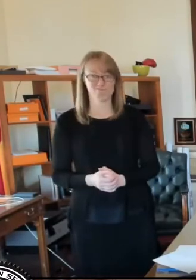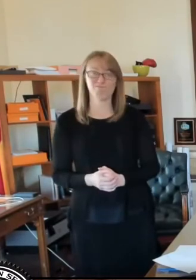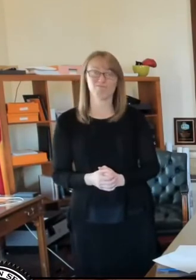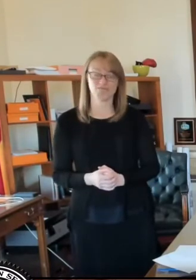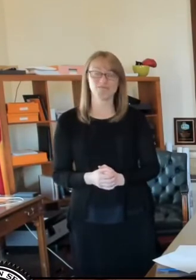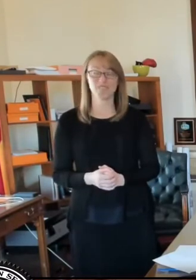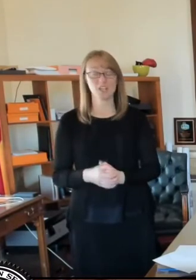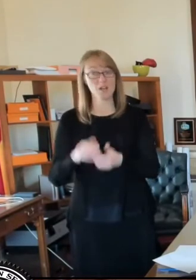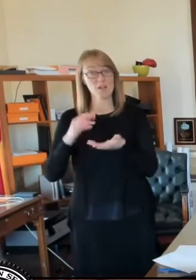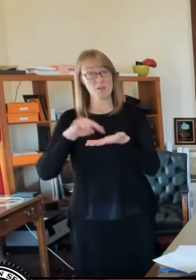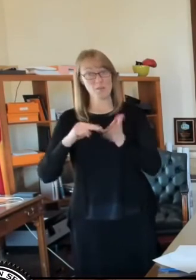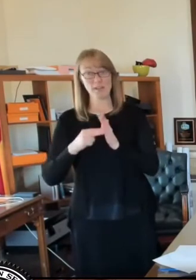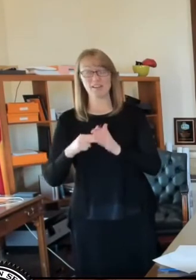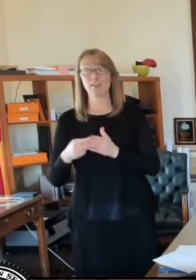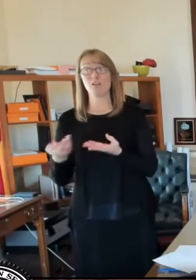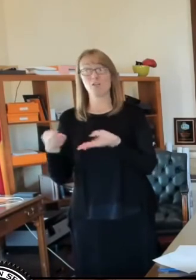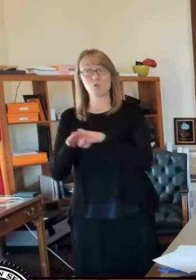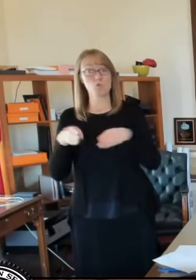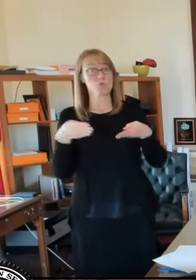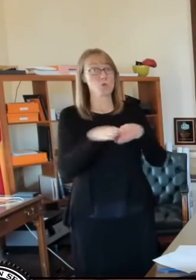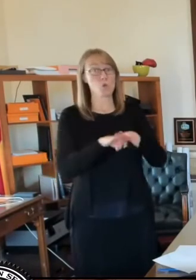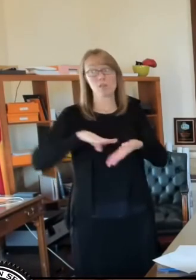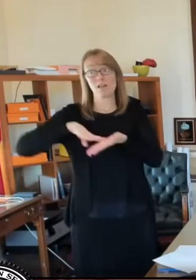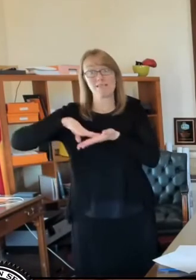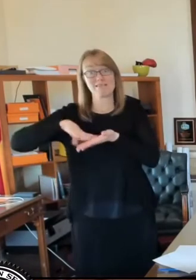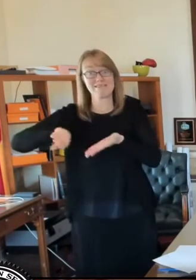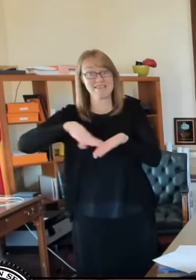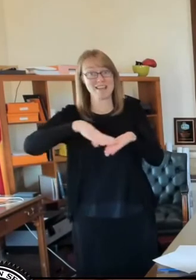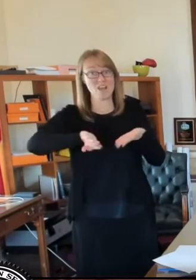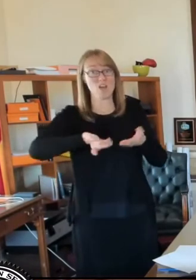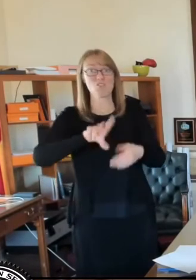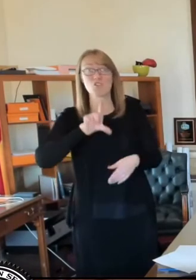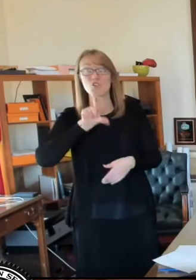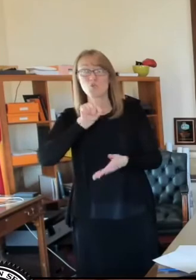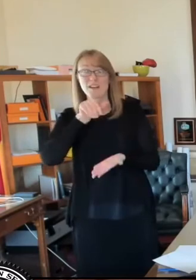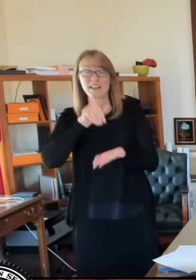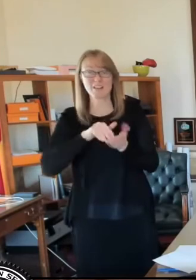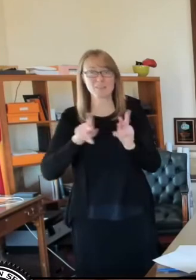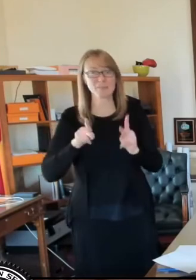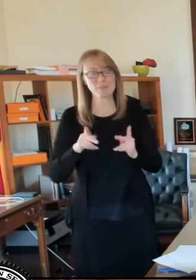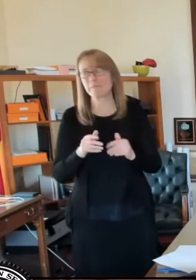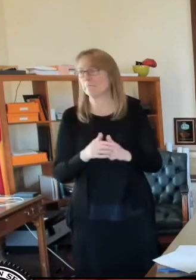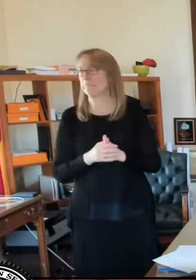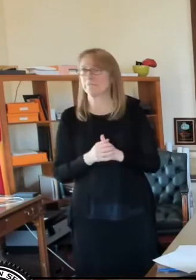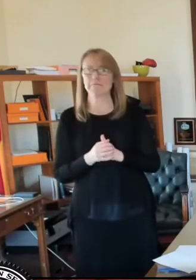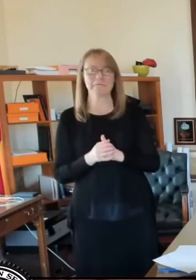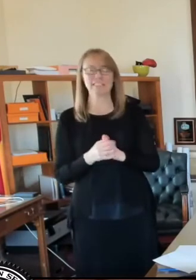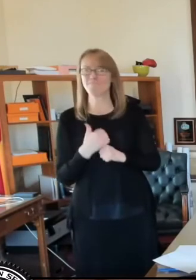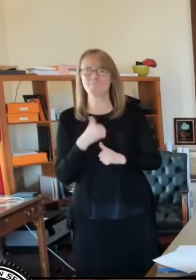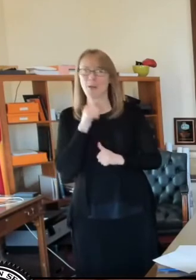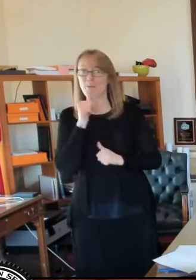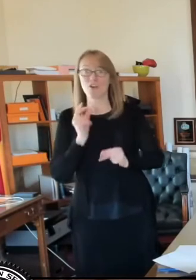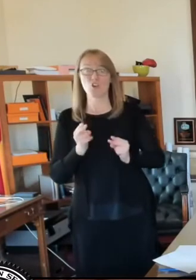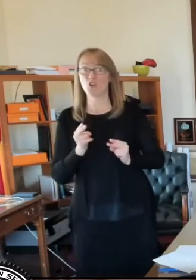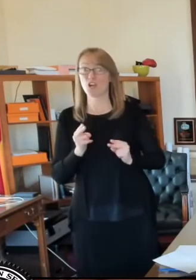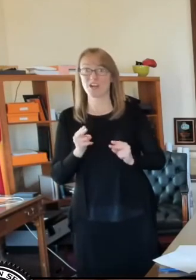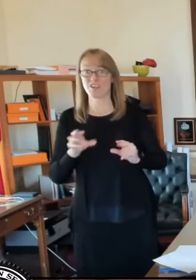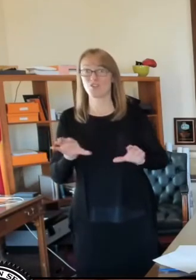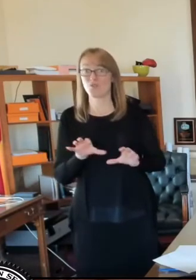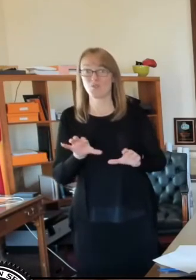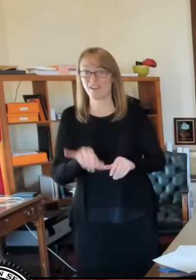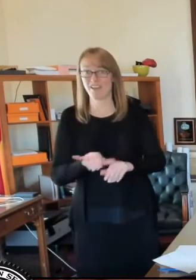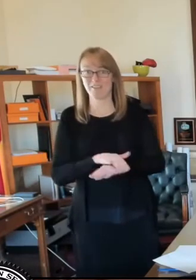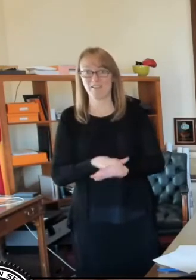10,000, 20,000, whatever the number would be, people, is not something that I'm anxious to do. So if